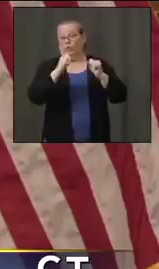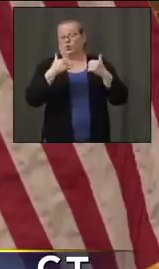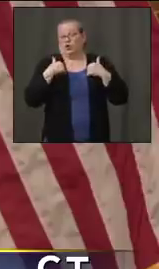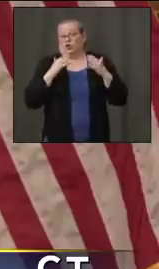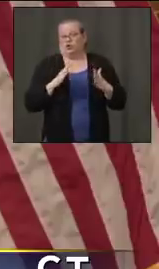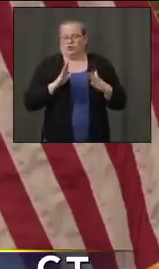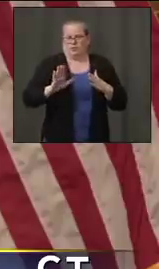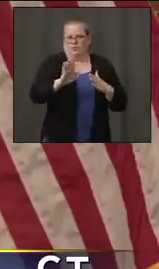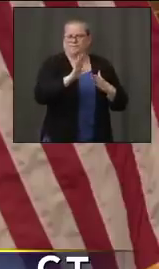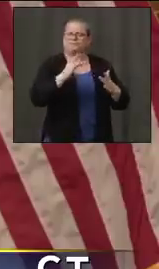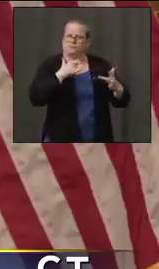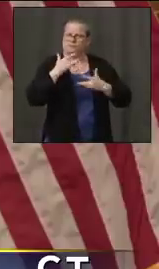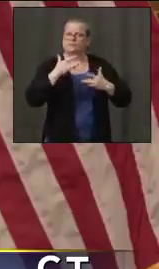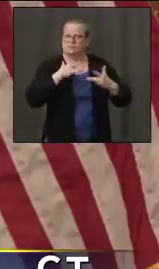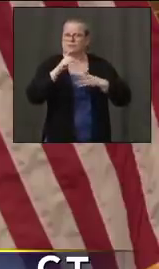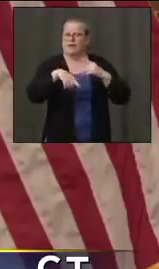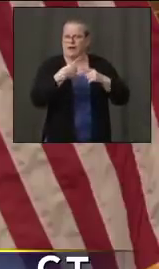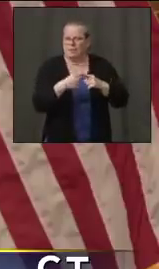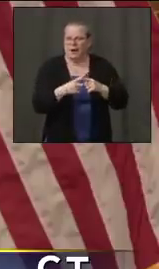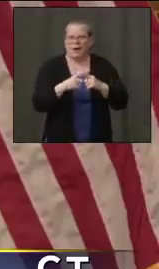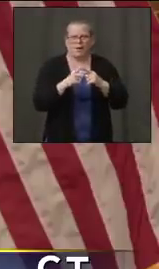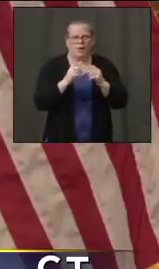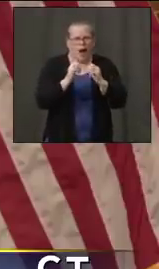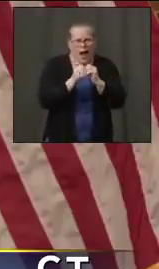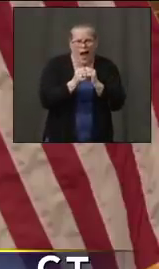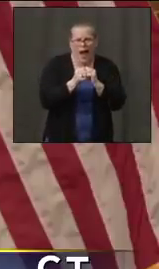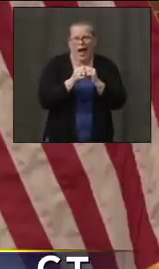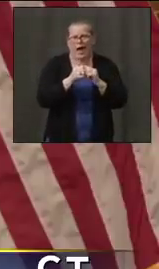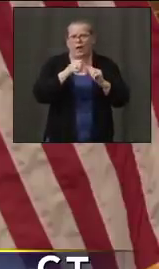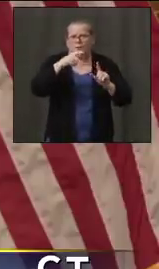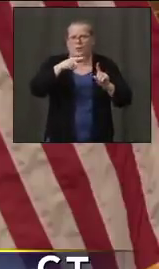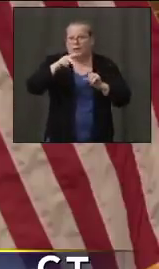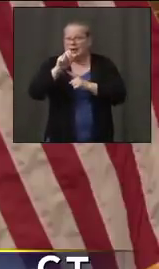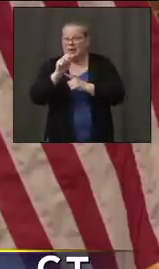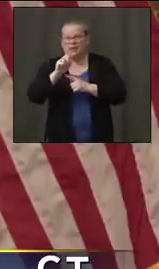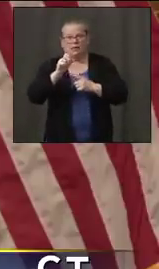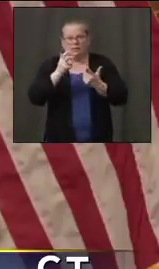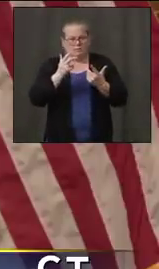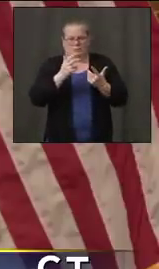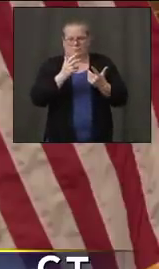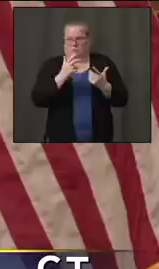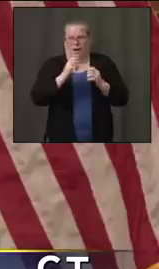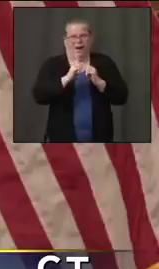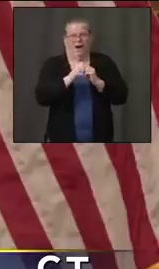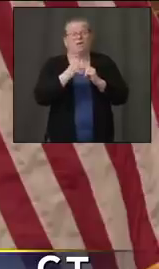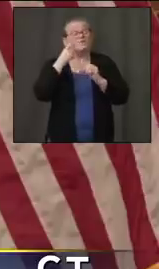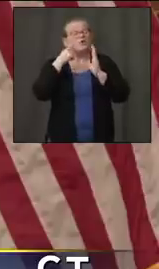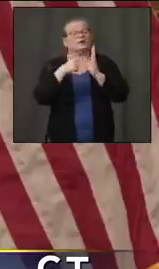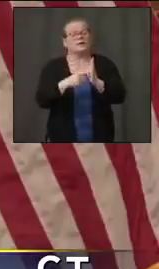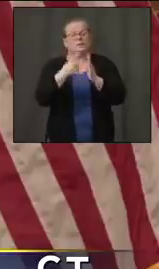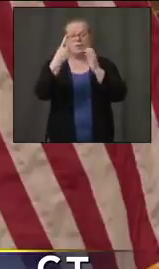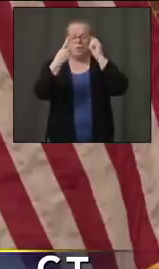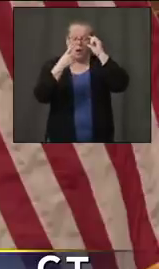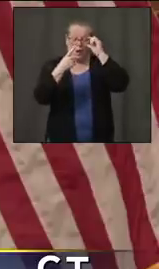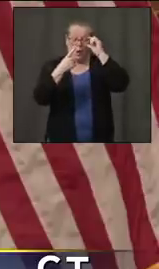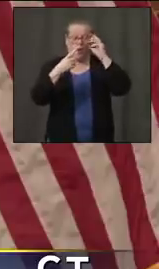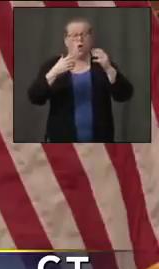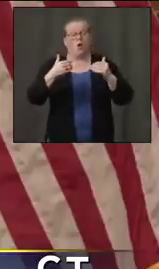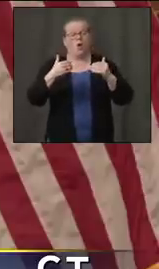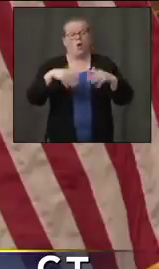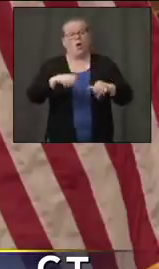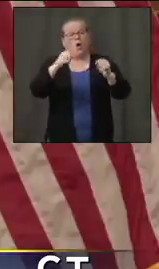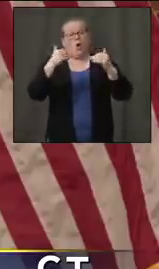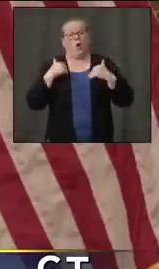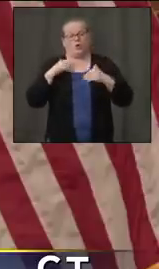expressing concerns over having access to PPE equipment. I talked to one hair salon owner in Montville in